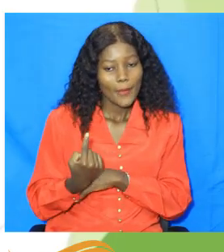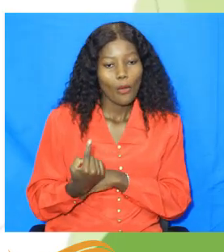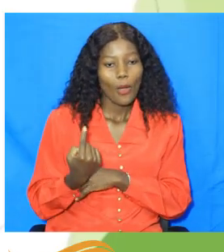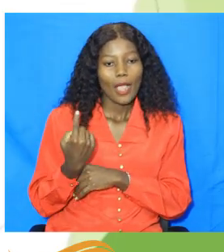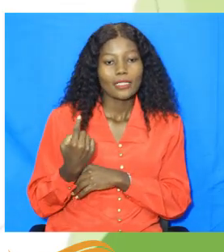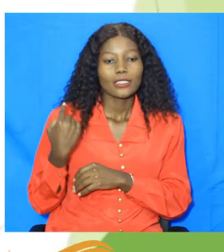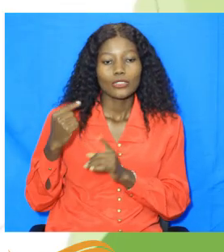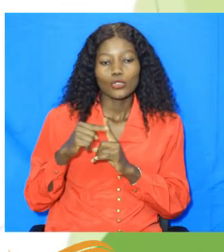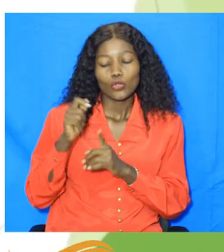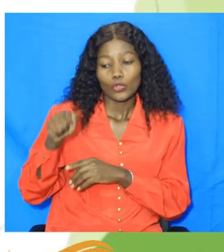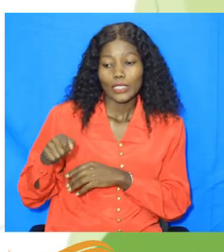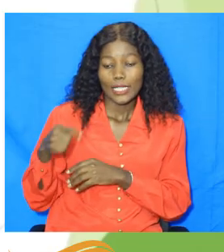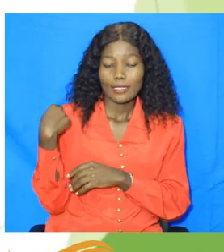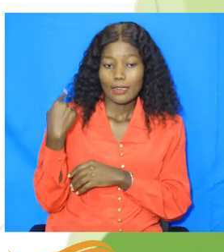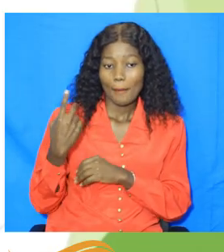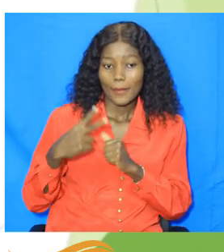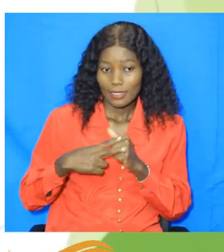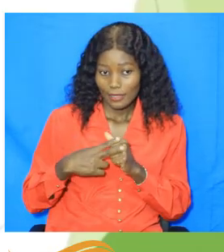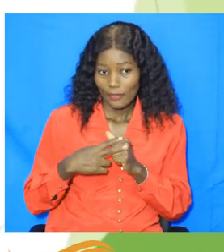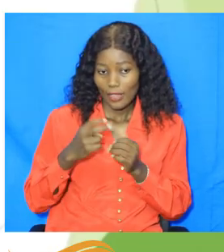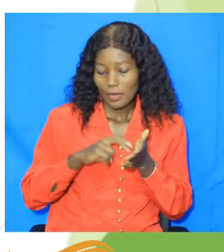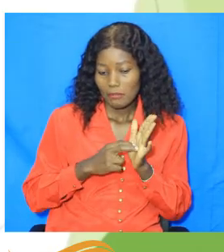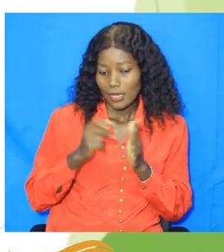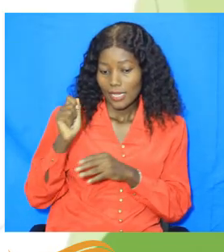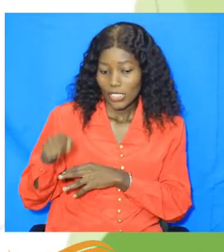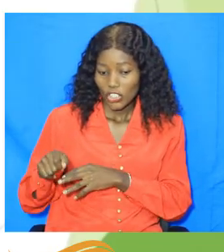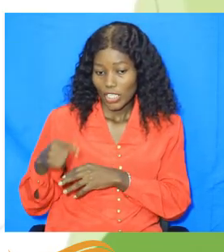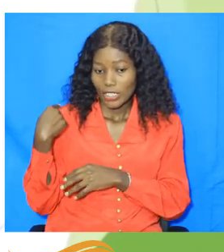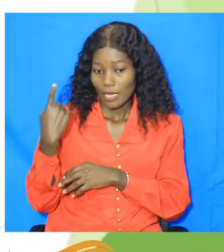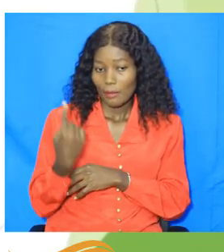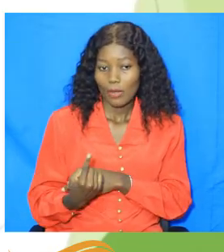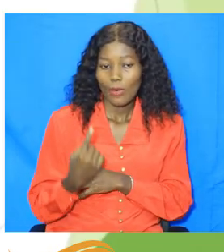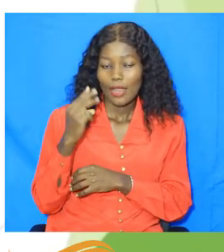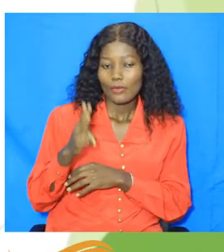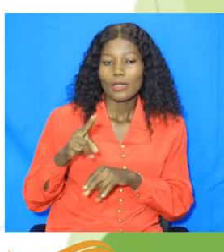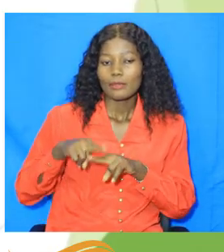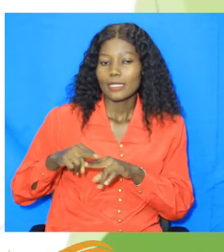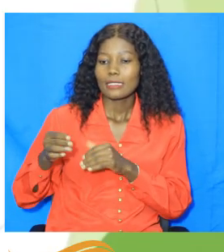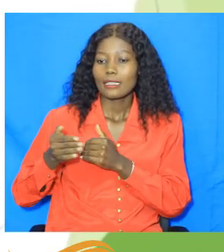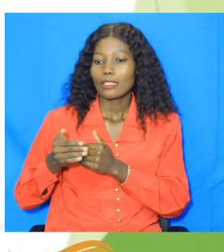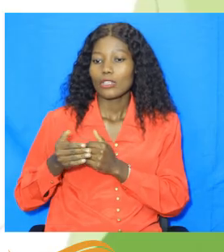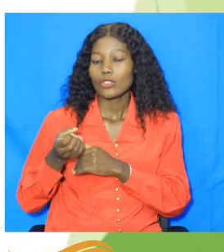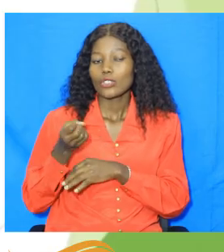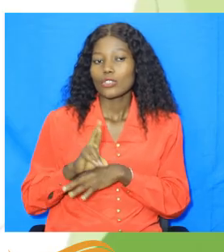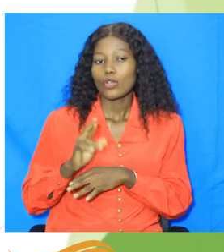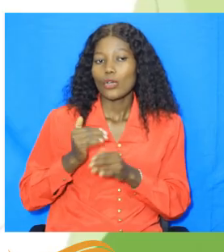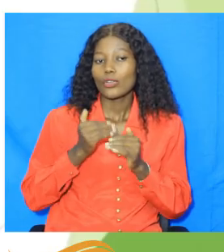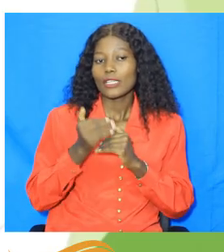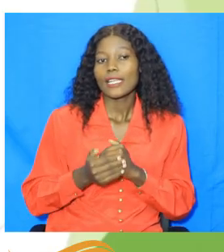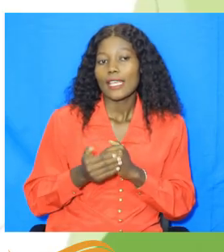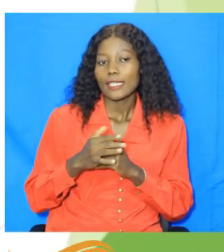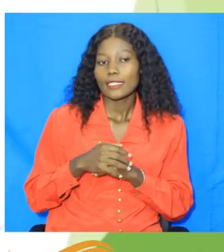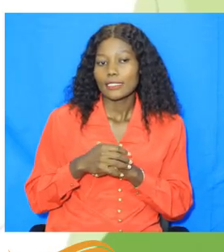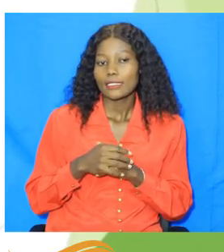number one to judge number 7. So judge number 1 will be seated close or next to the